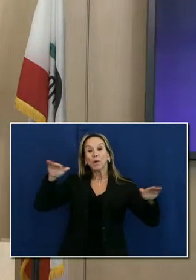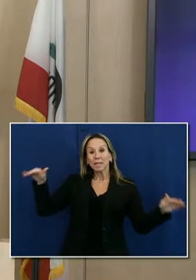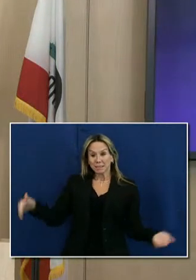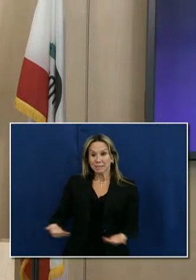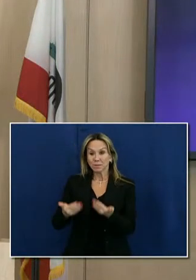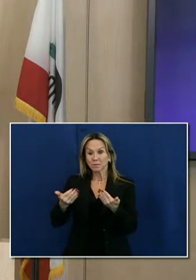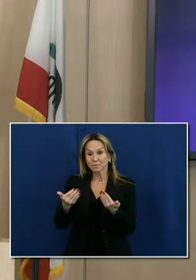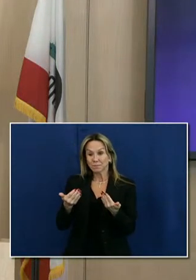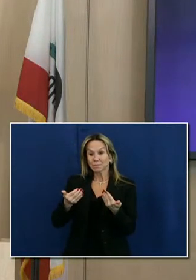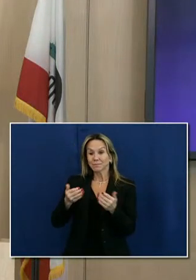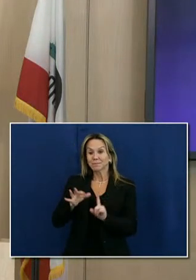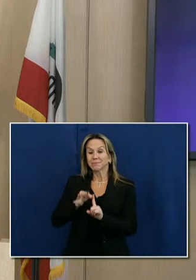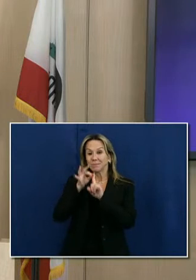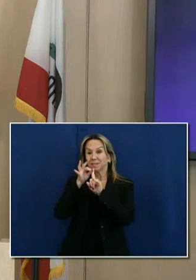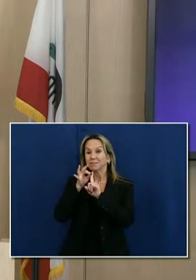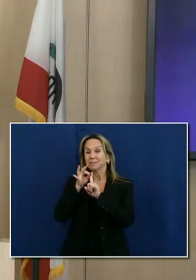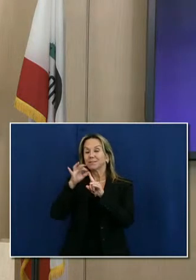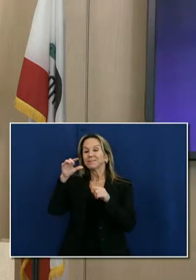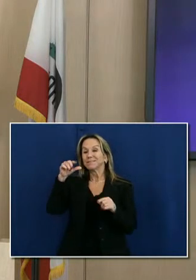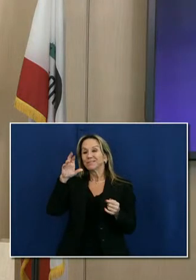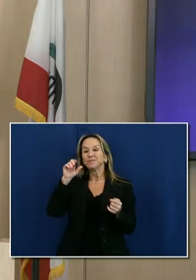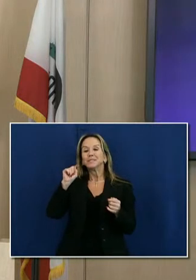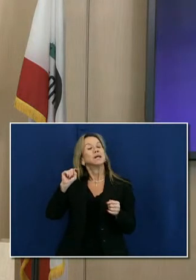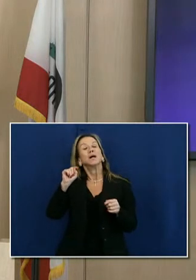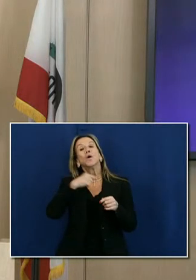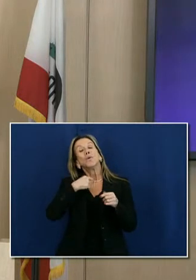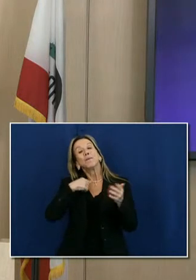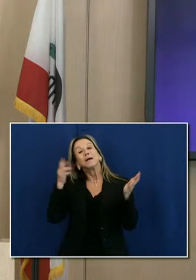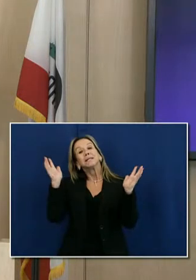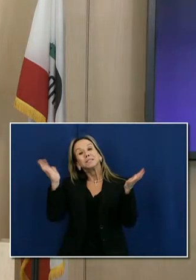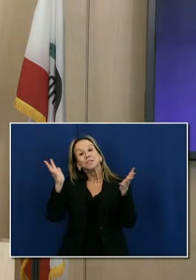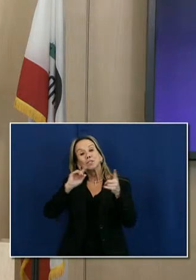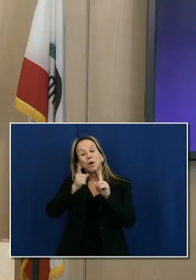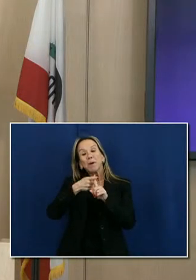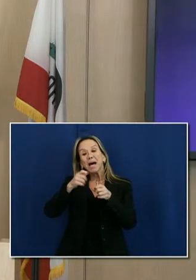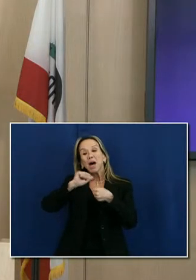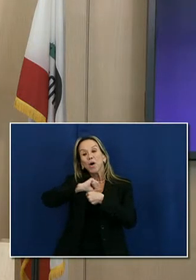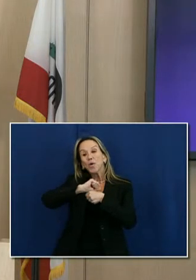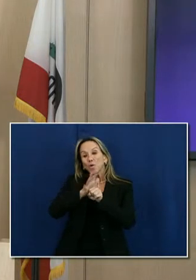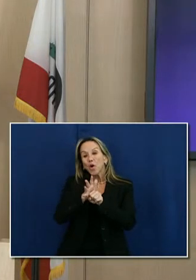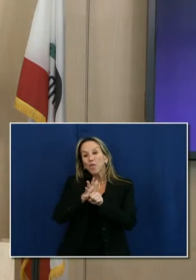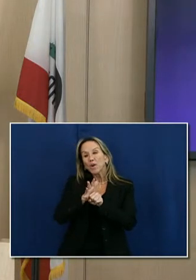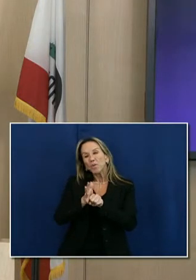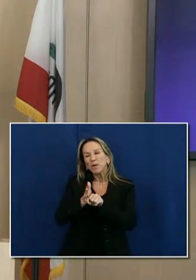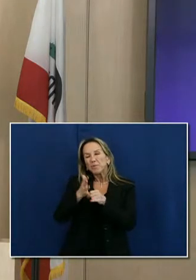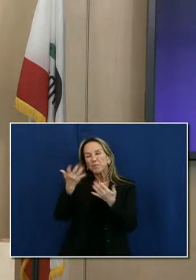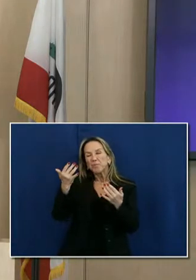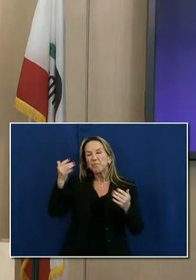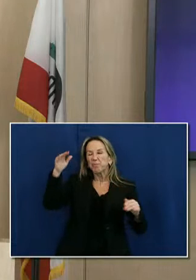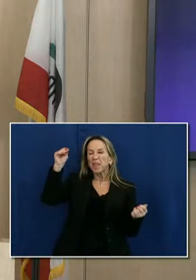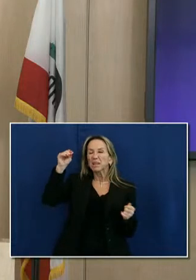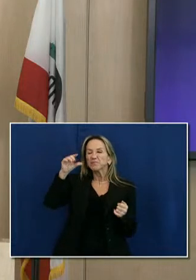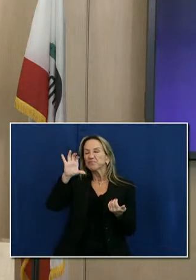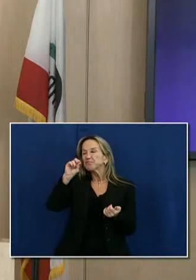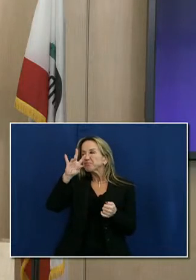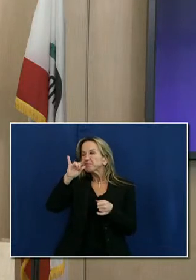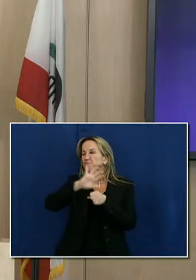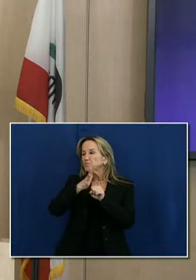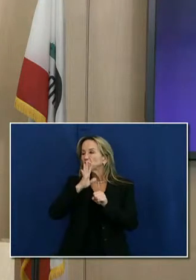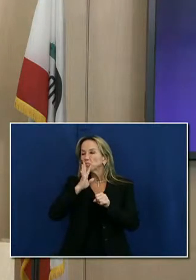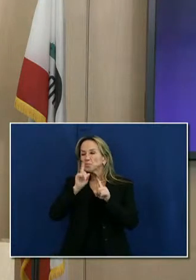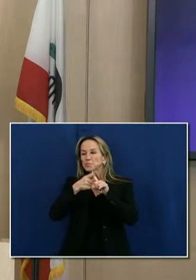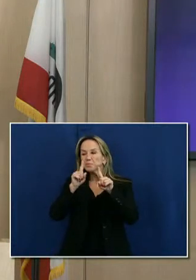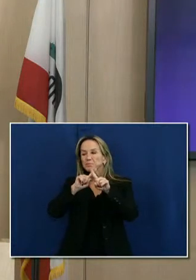here today. When we talk about COVID, the majority of what we tend to talk about is the case rate, the tier, the percentage of